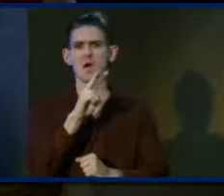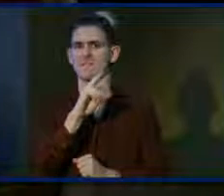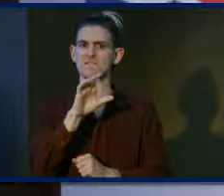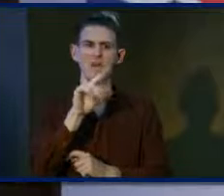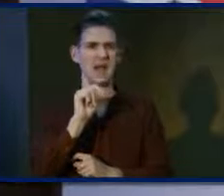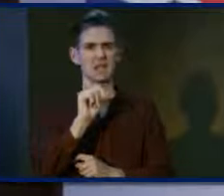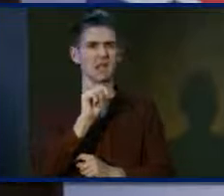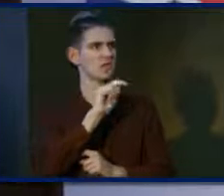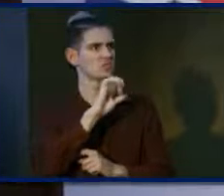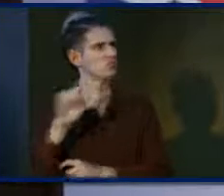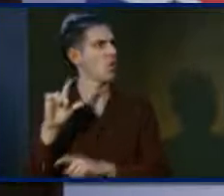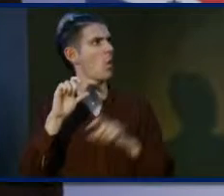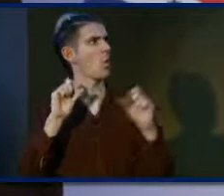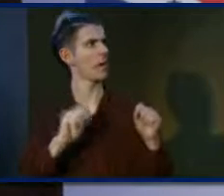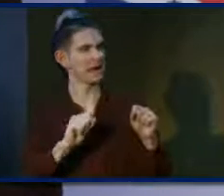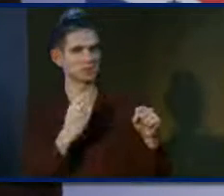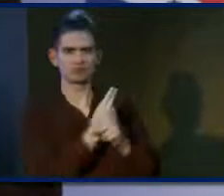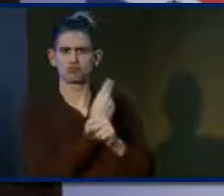union."